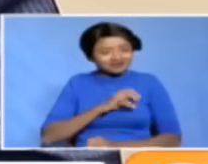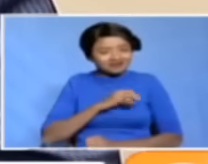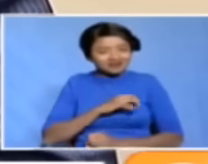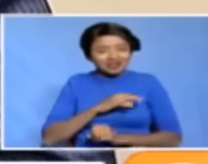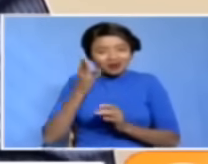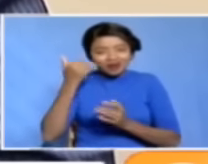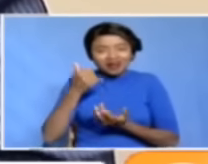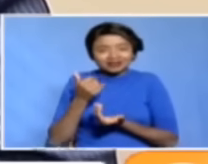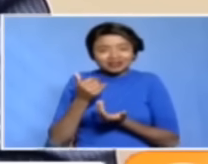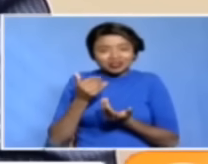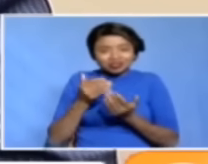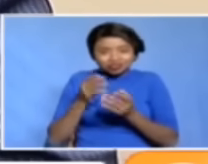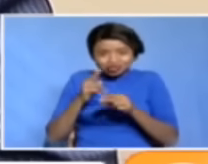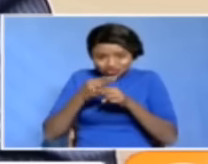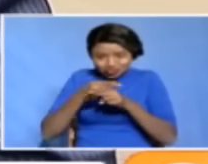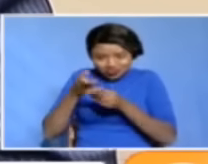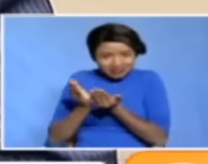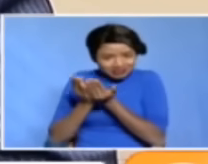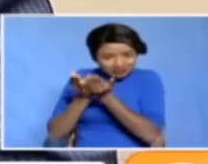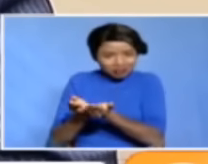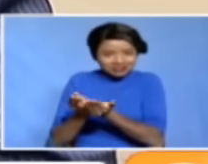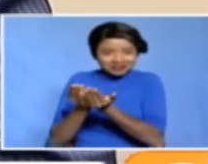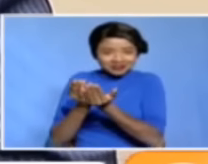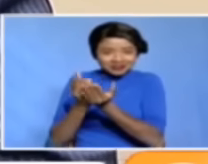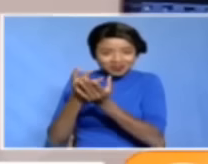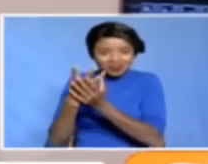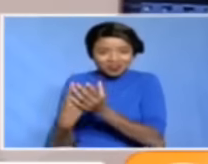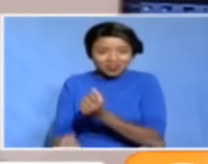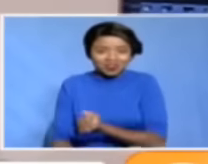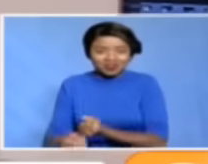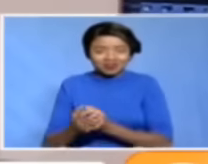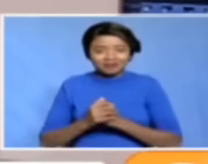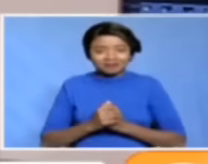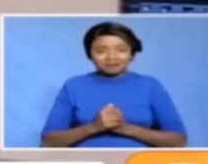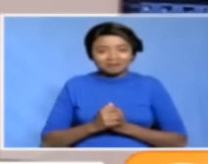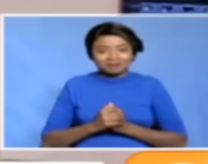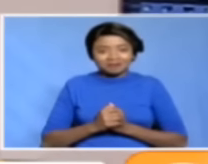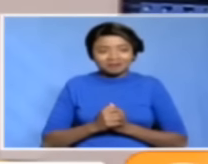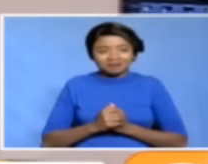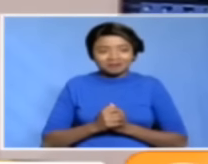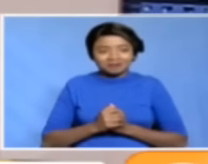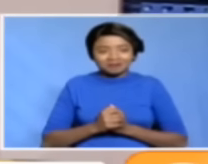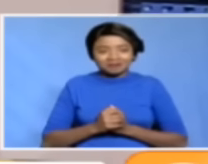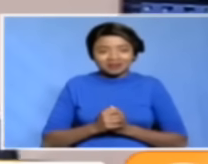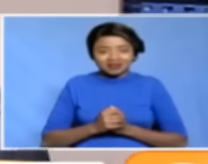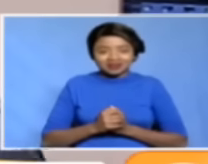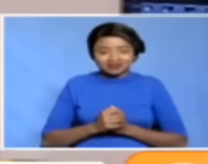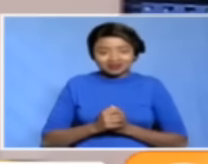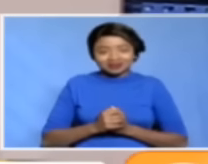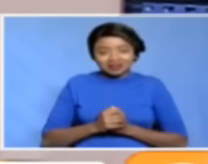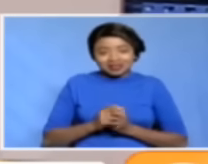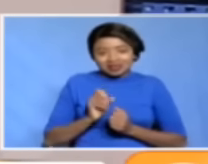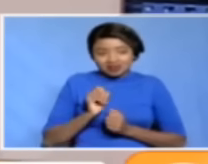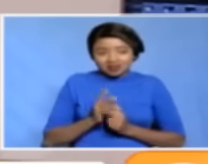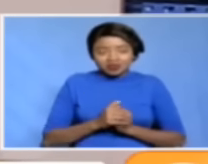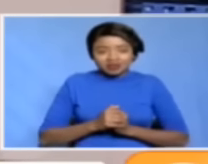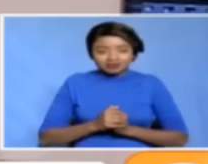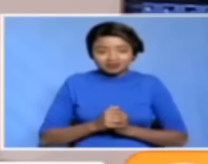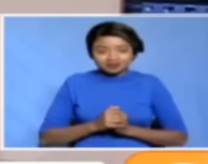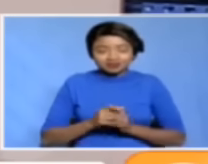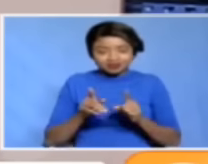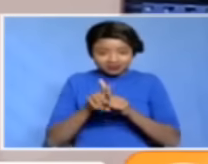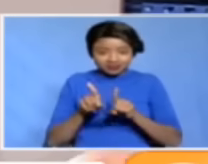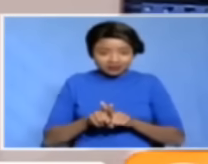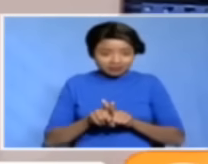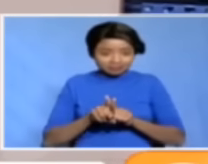soon capsize. The handshake brought some shifts. I'll come to the issue of handshake shortly. Yes. But still on the tweets and SMSs